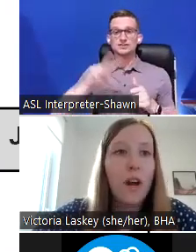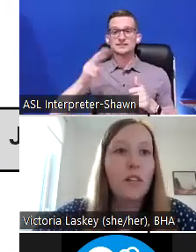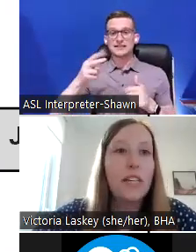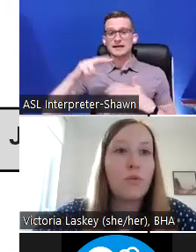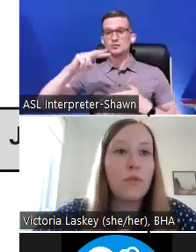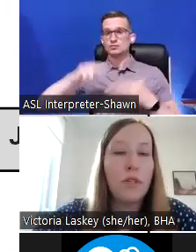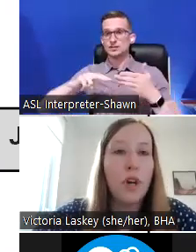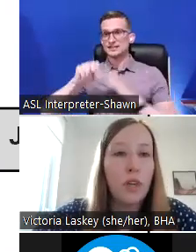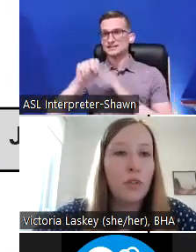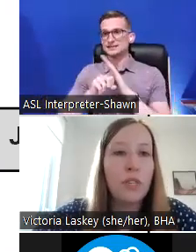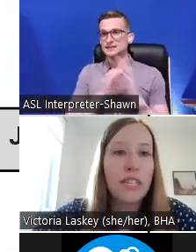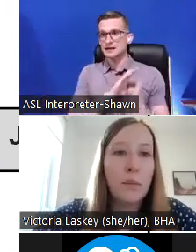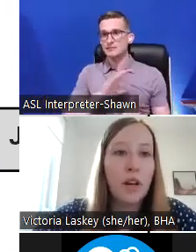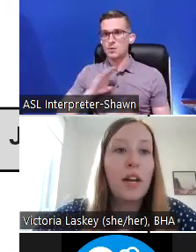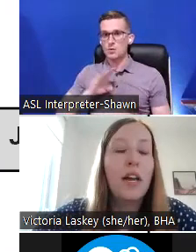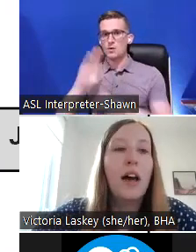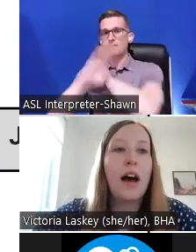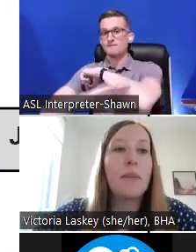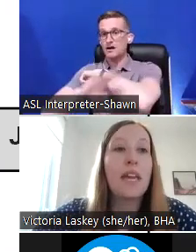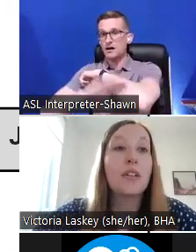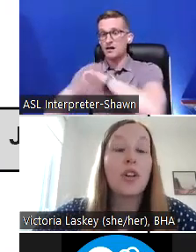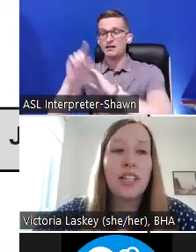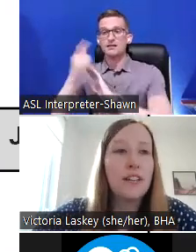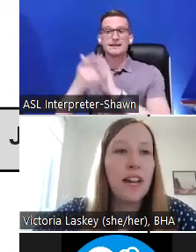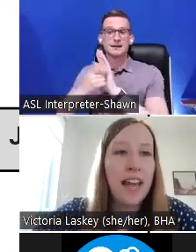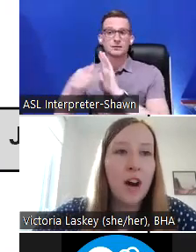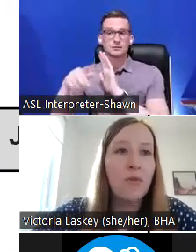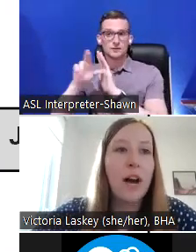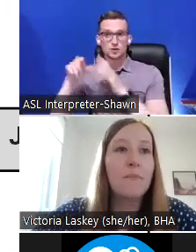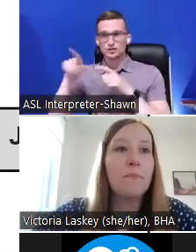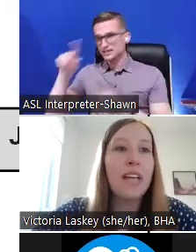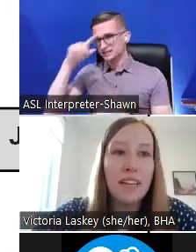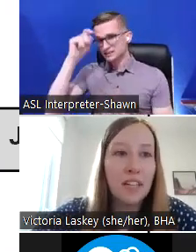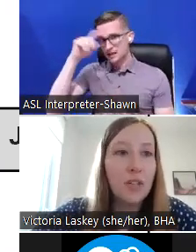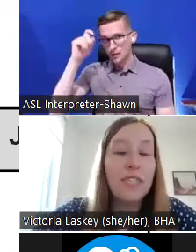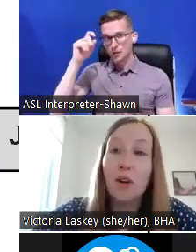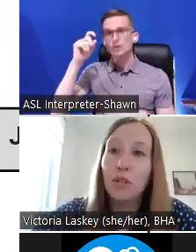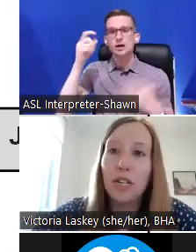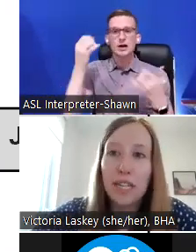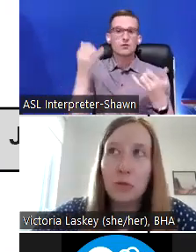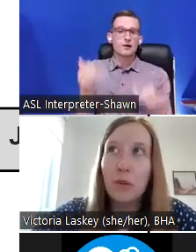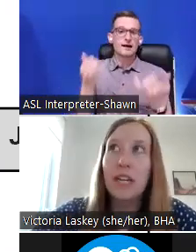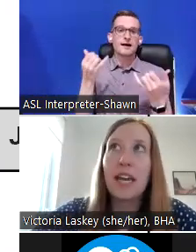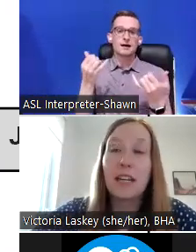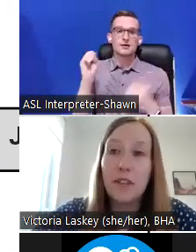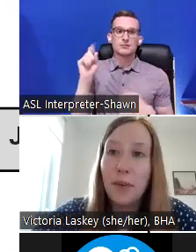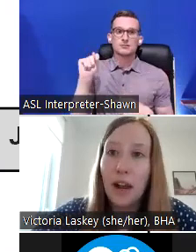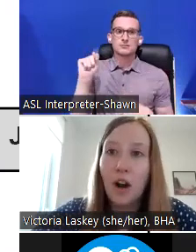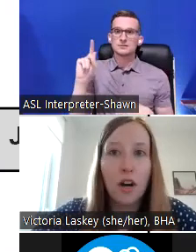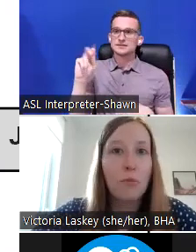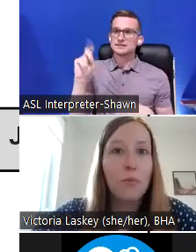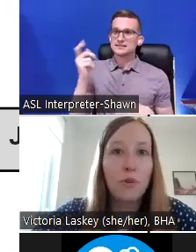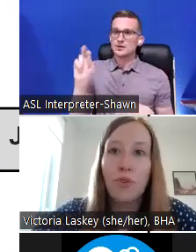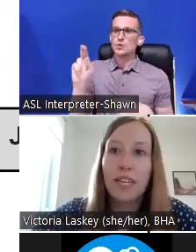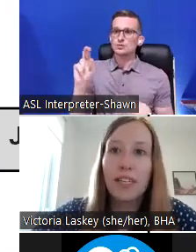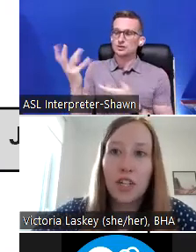fall, our legal review going through the summer, and currently right now diving into stakeholder engagement and getting feedback on